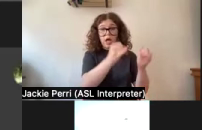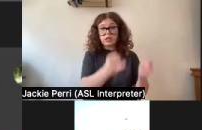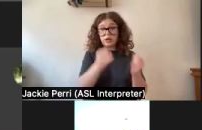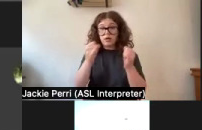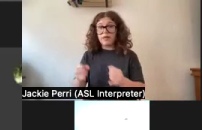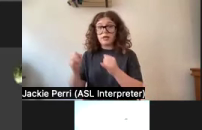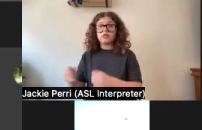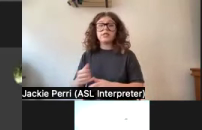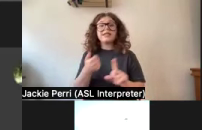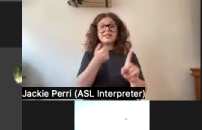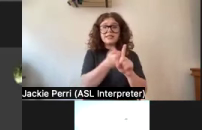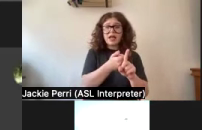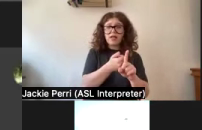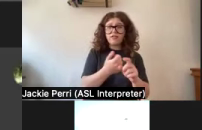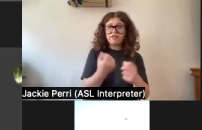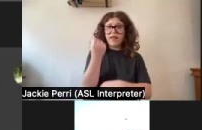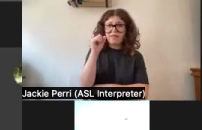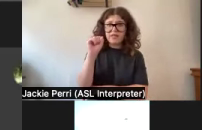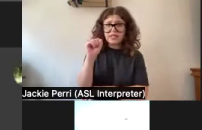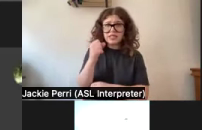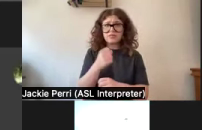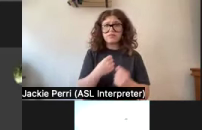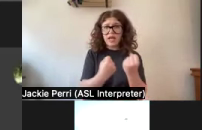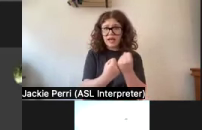people to stand up for themselves and